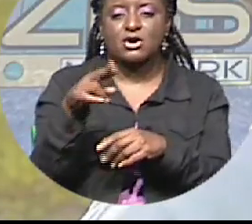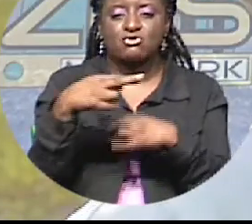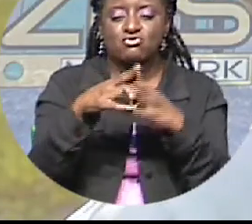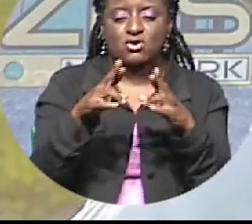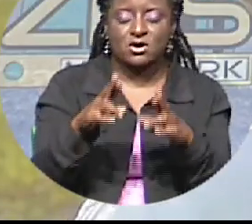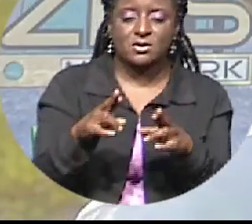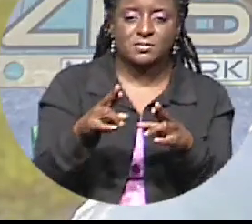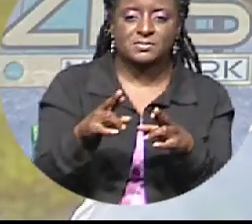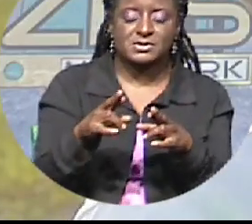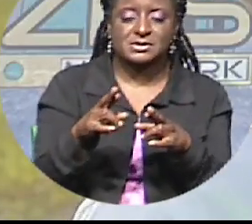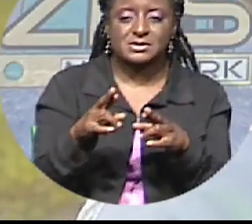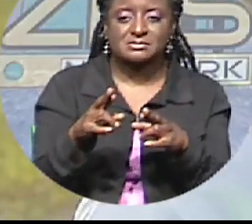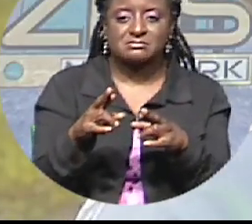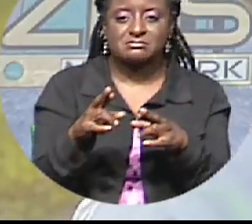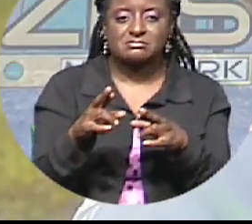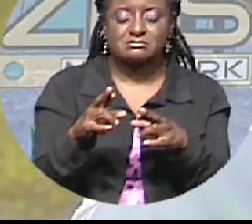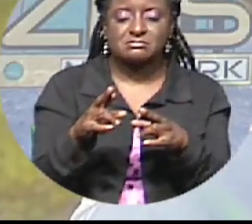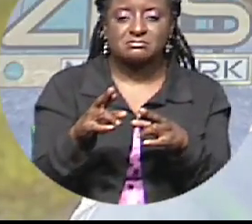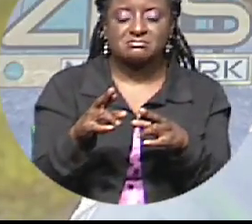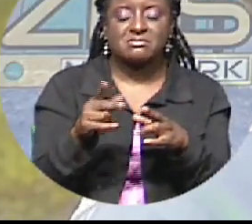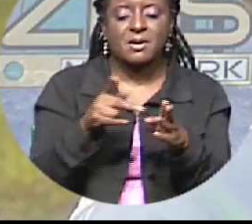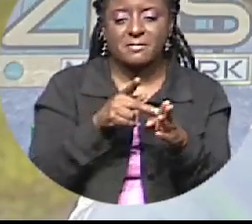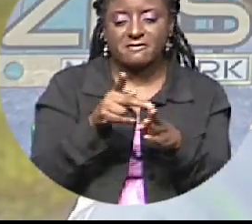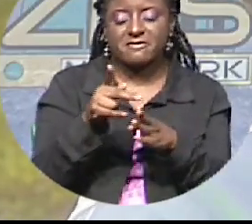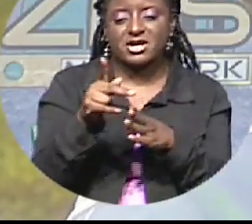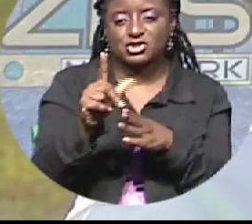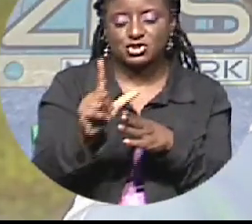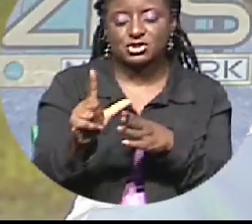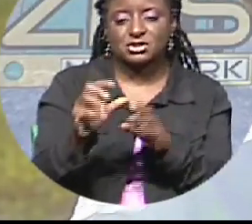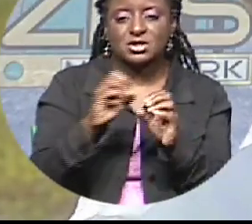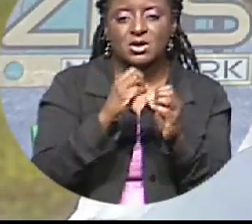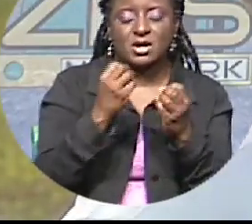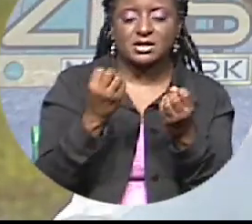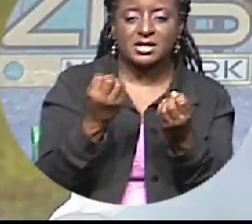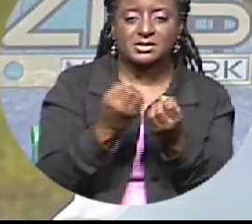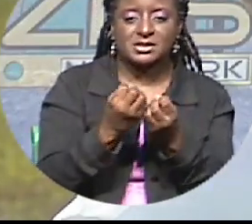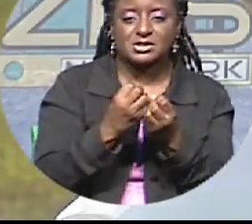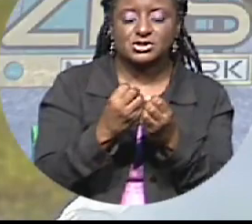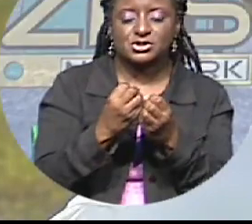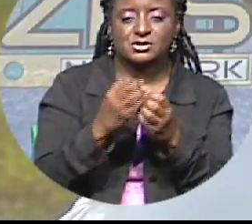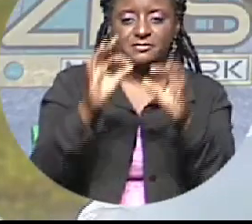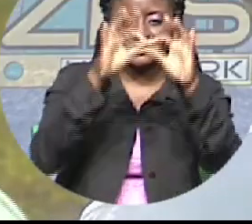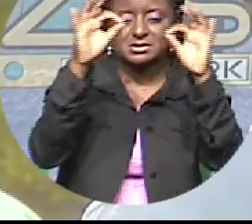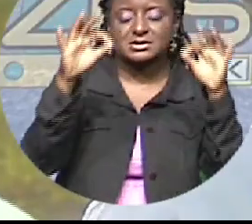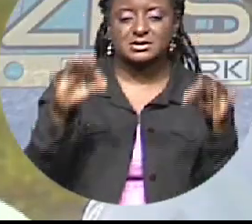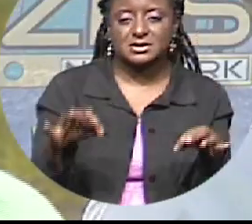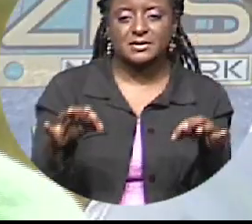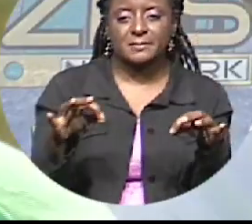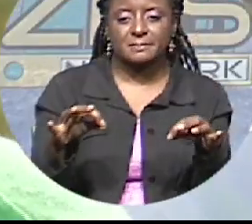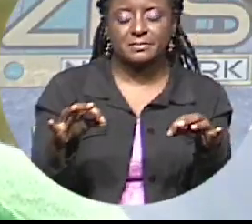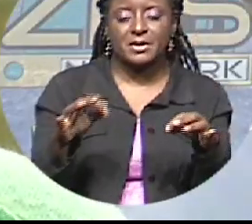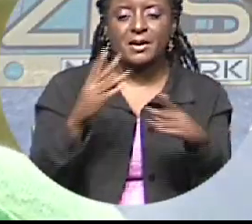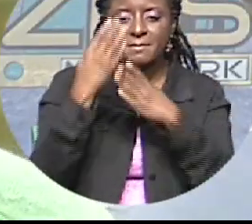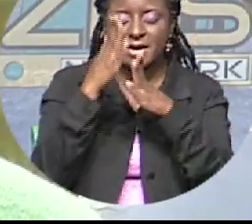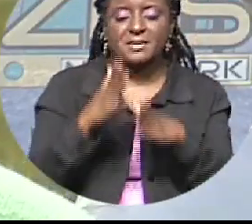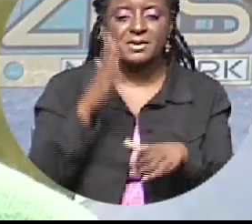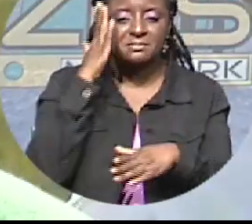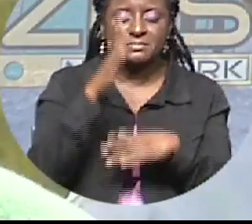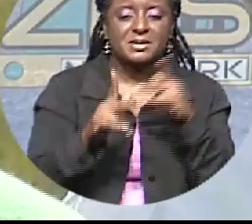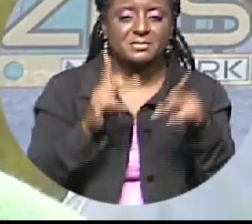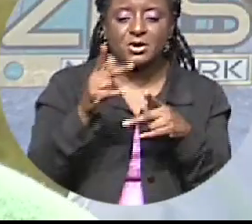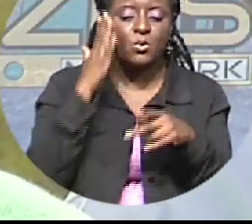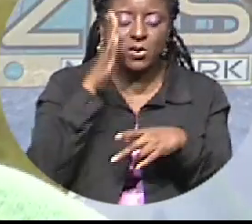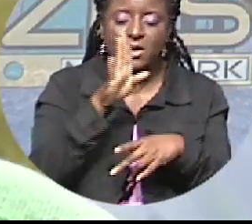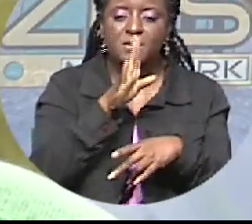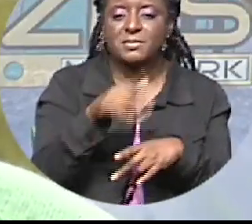yards that relate to a real professional organization complex. I think the BMA people will be proud of what the effort